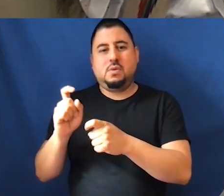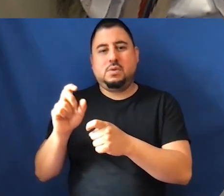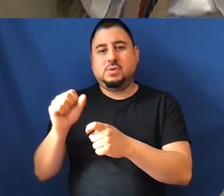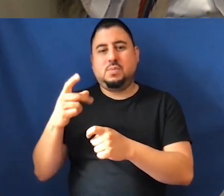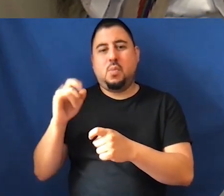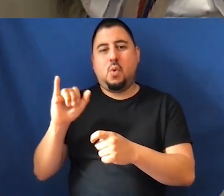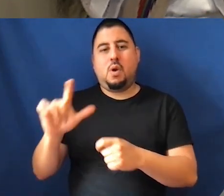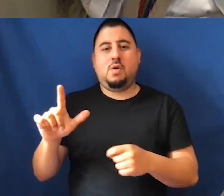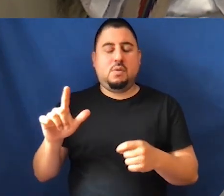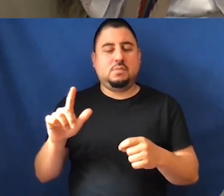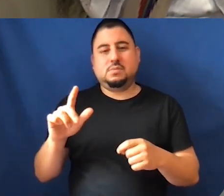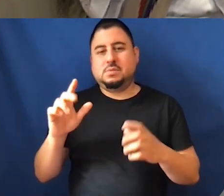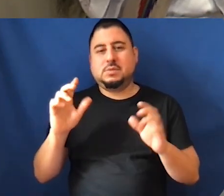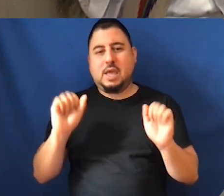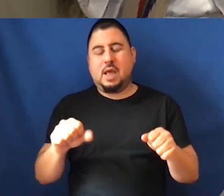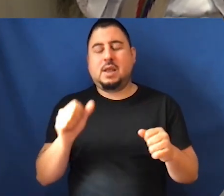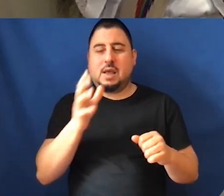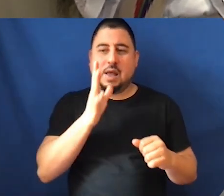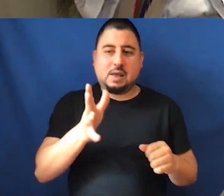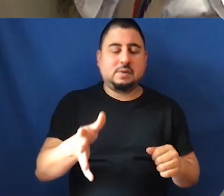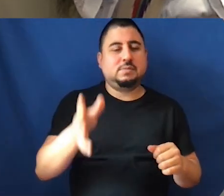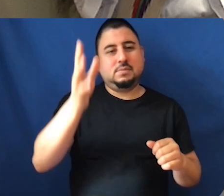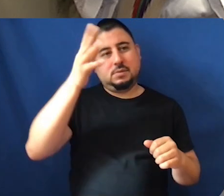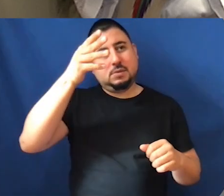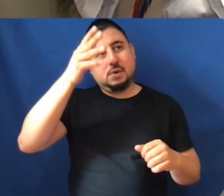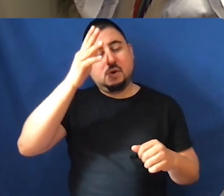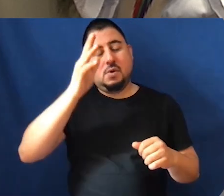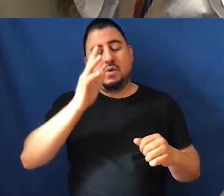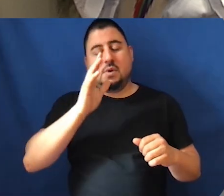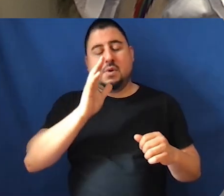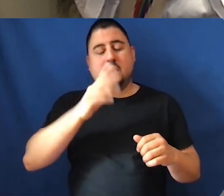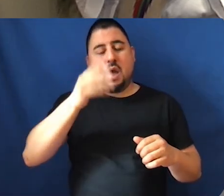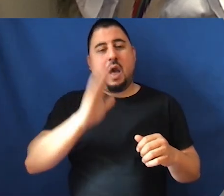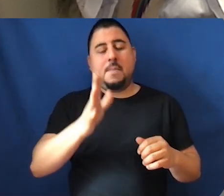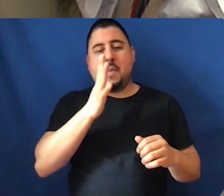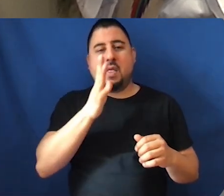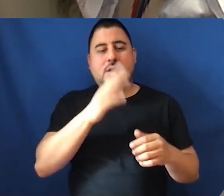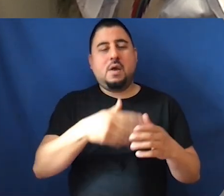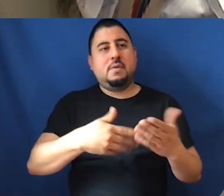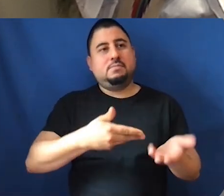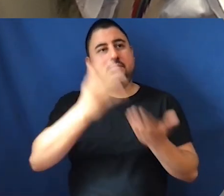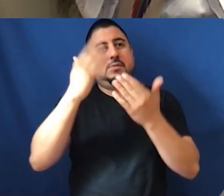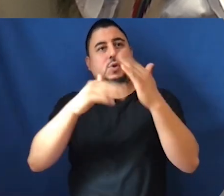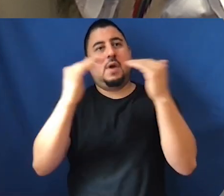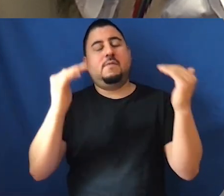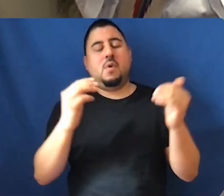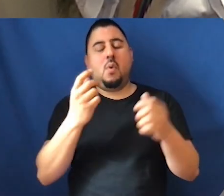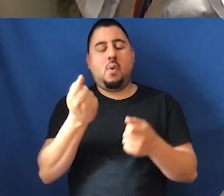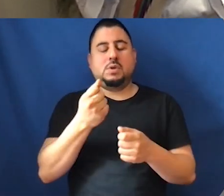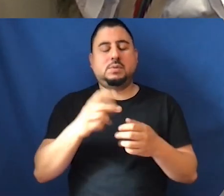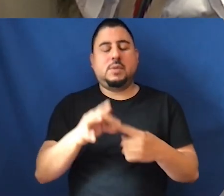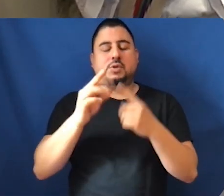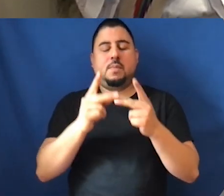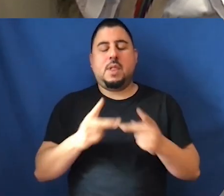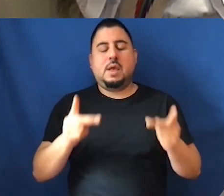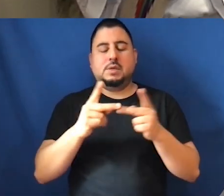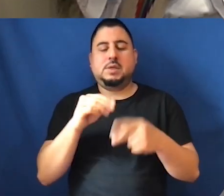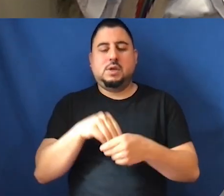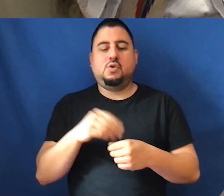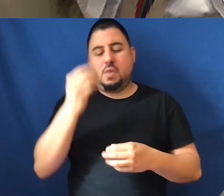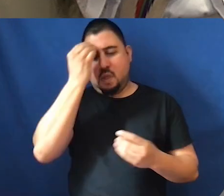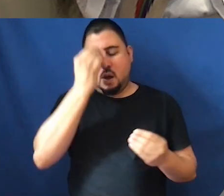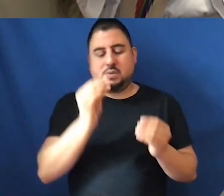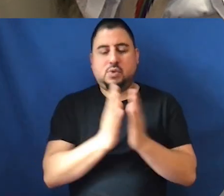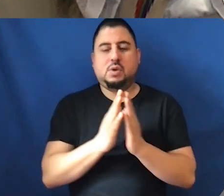And if your mothers and godmothers and grandmothers have gone to God, hold them in a very special place in your thoughts and prayers as we remember all the holy